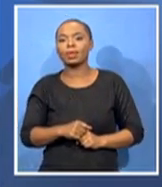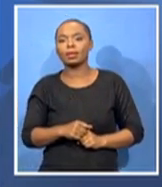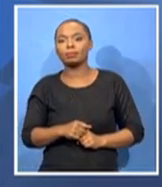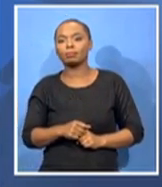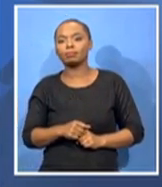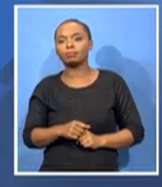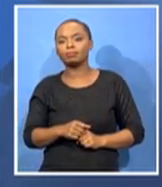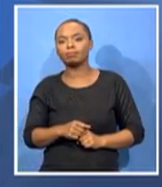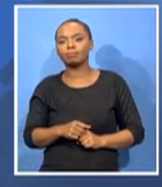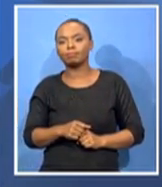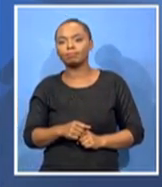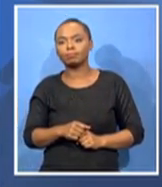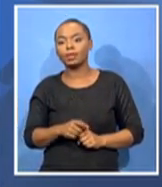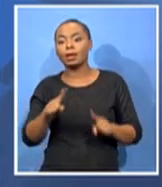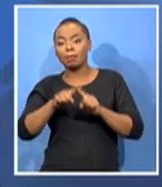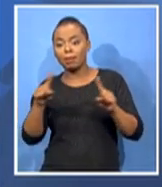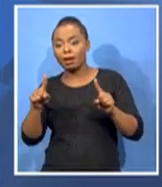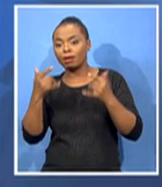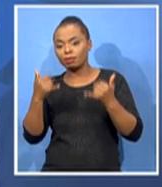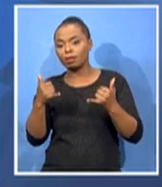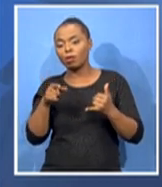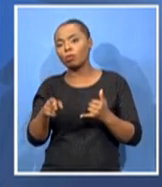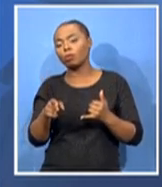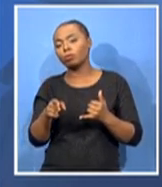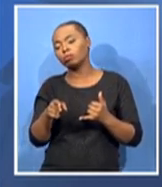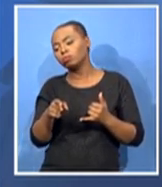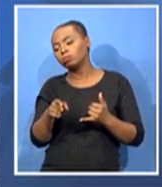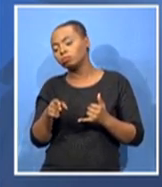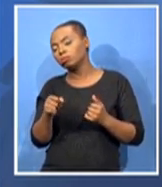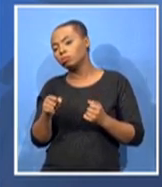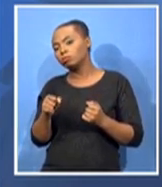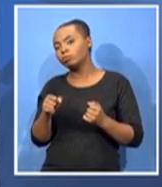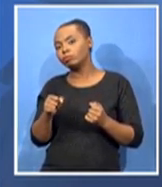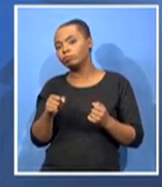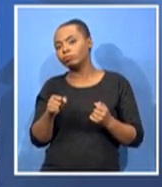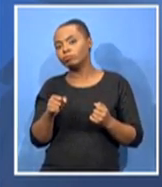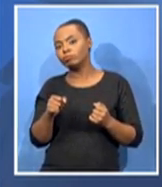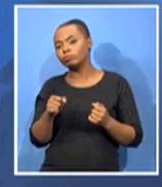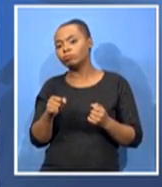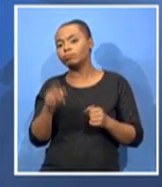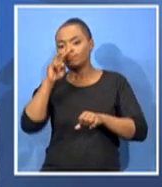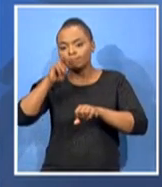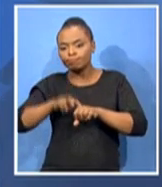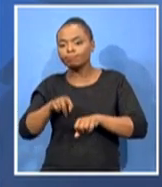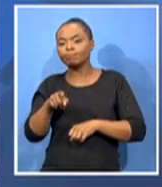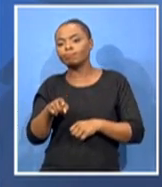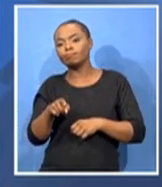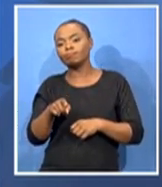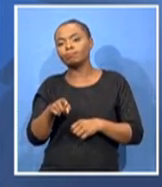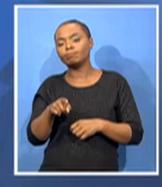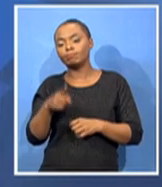our activation with resources. That is, we have added detectives. Okay, Vish,